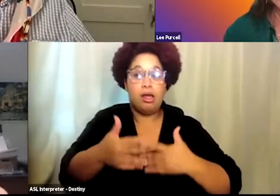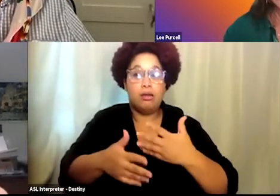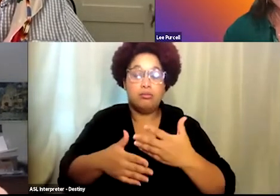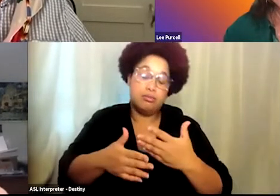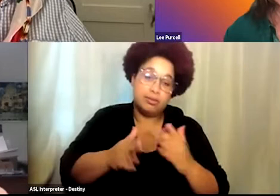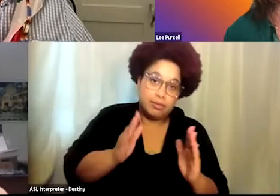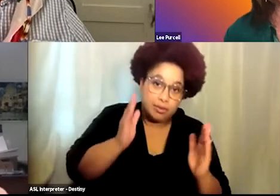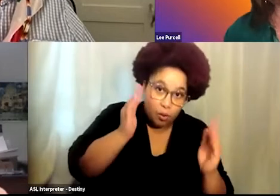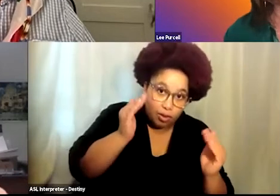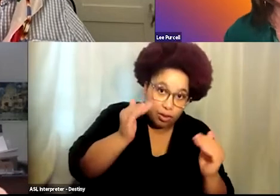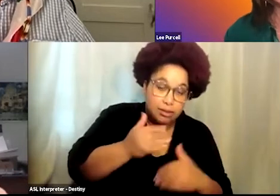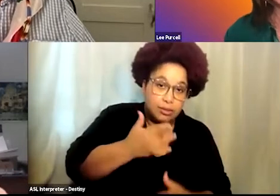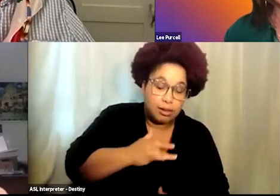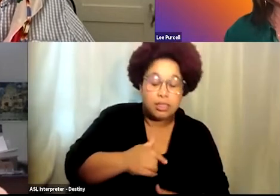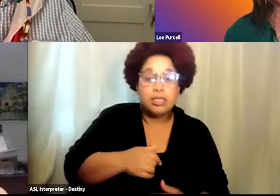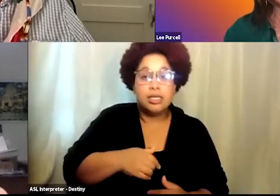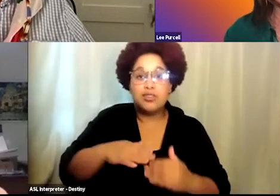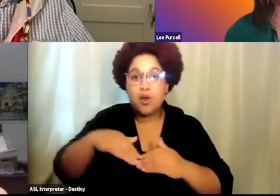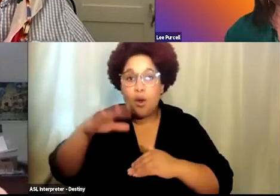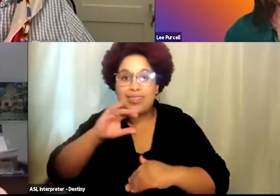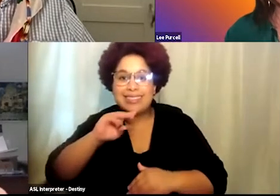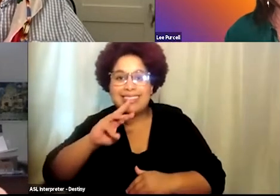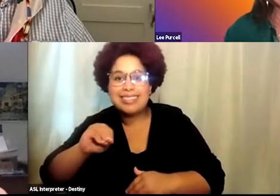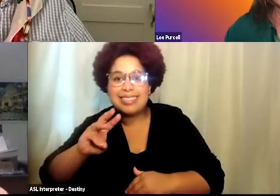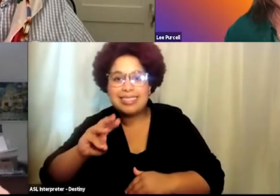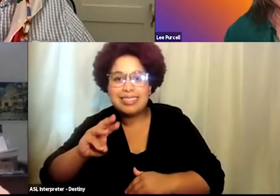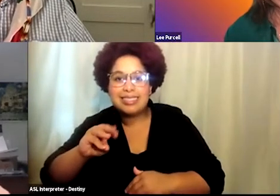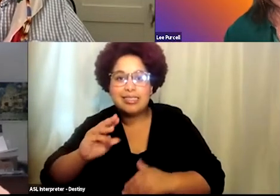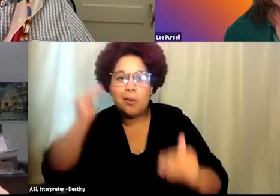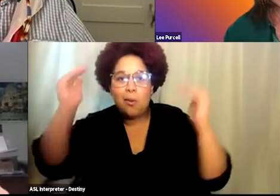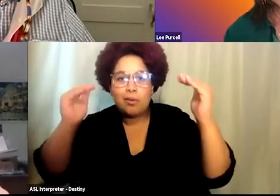fortunate, is the over 60 older adult category.